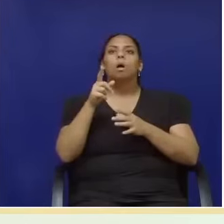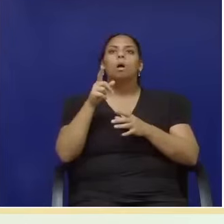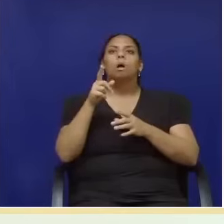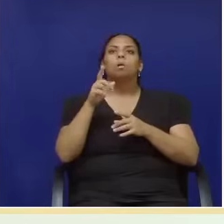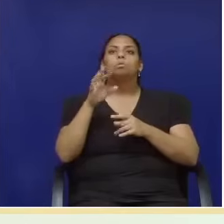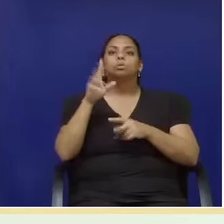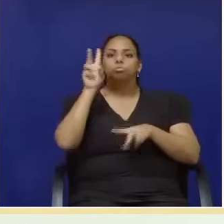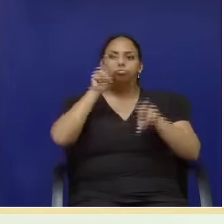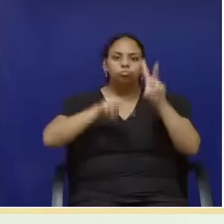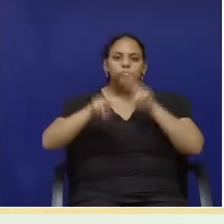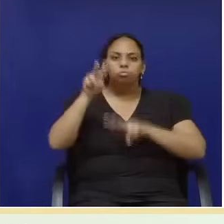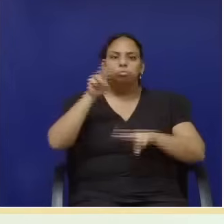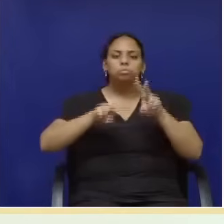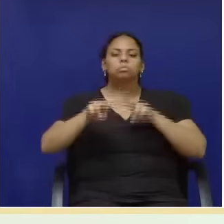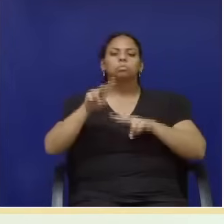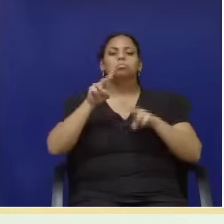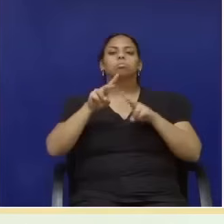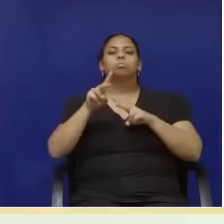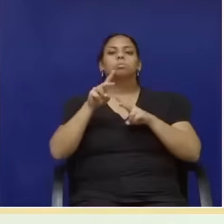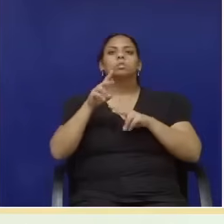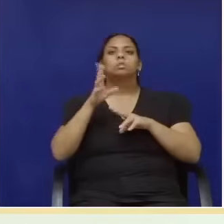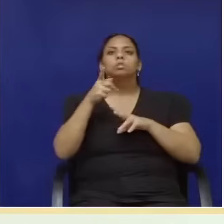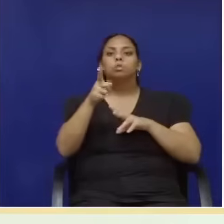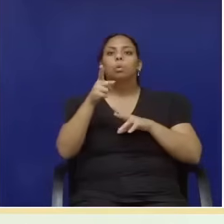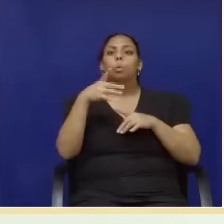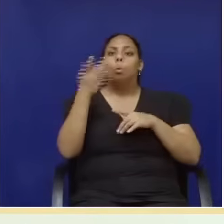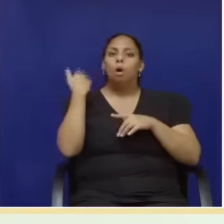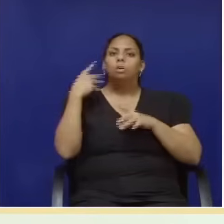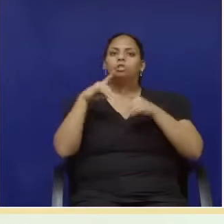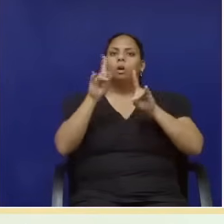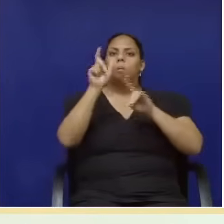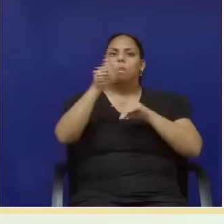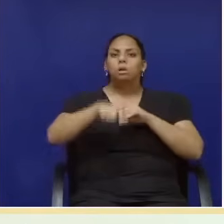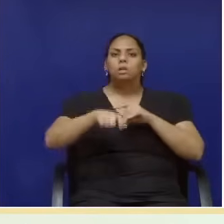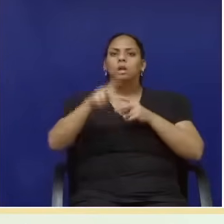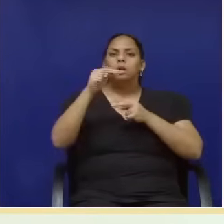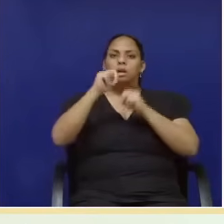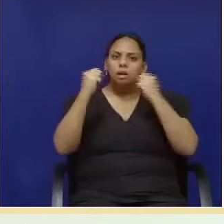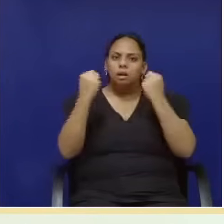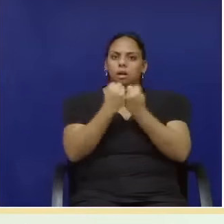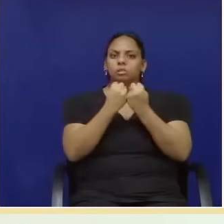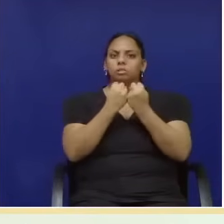failed. He tasked a panel of which you were the chairperson to find a new National Director